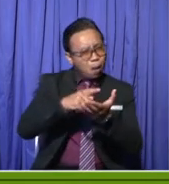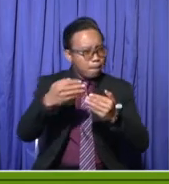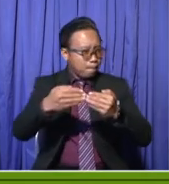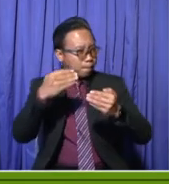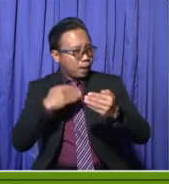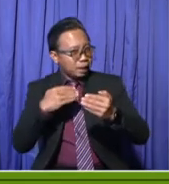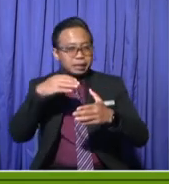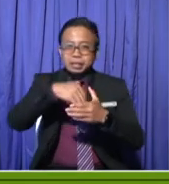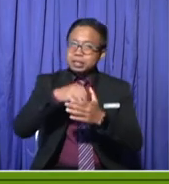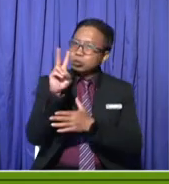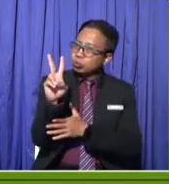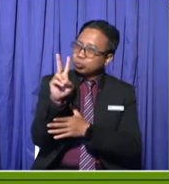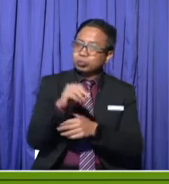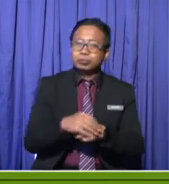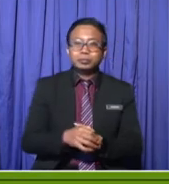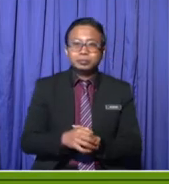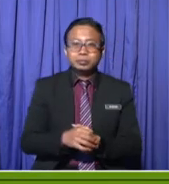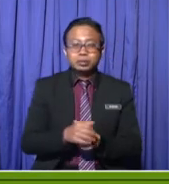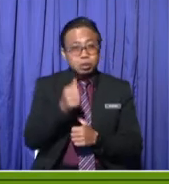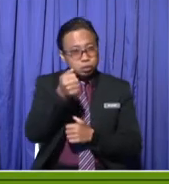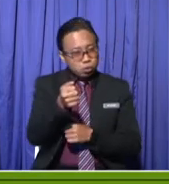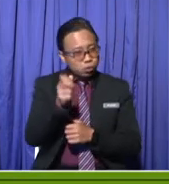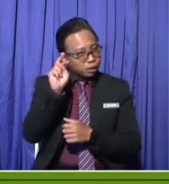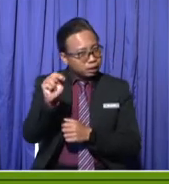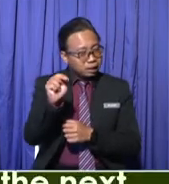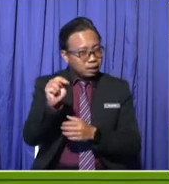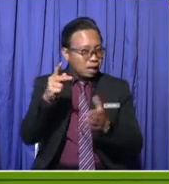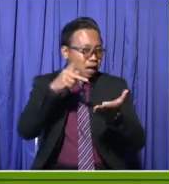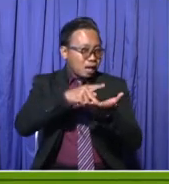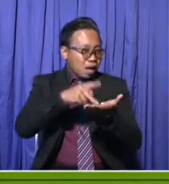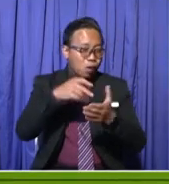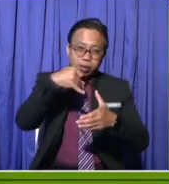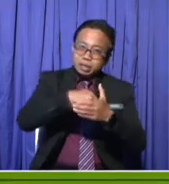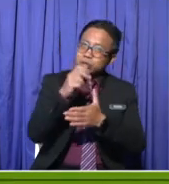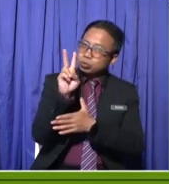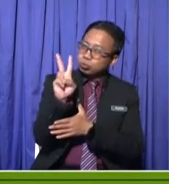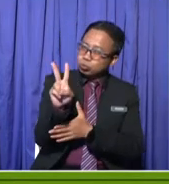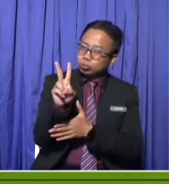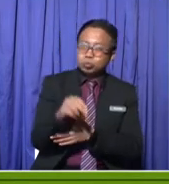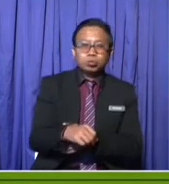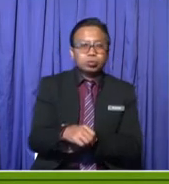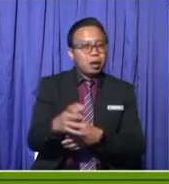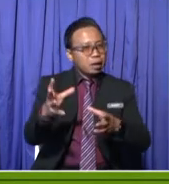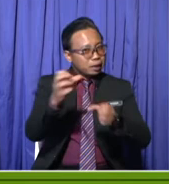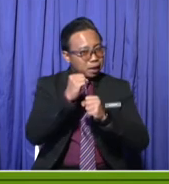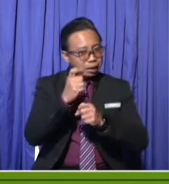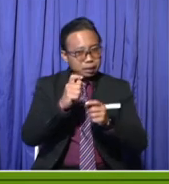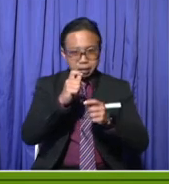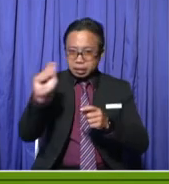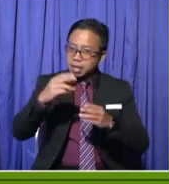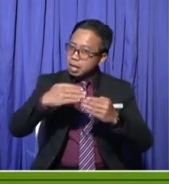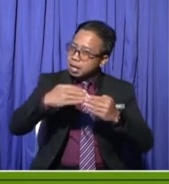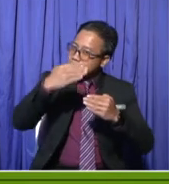in twos. You need to count back in twos to get the next number.